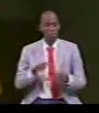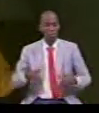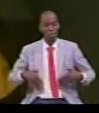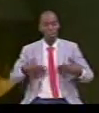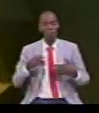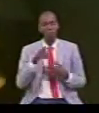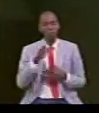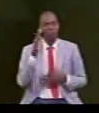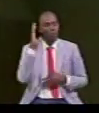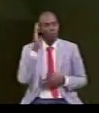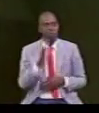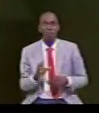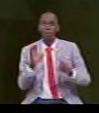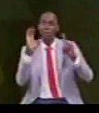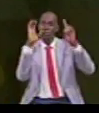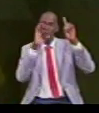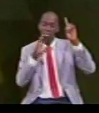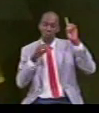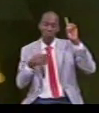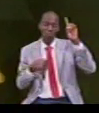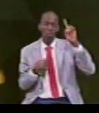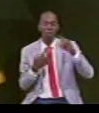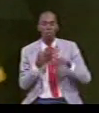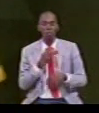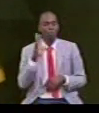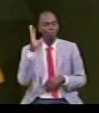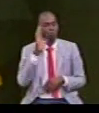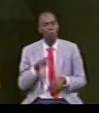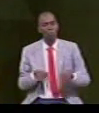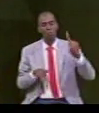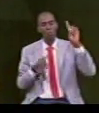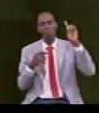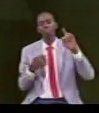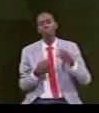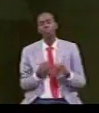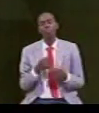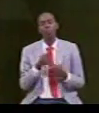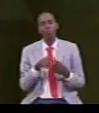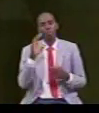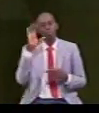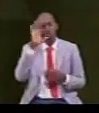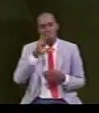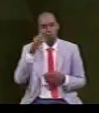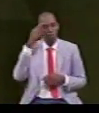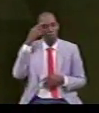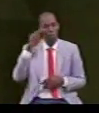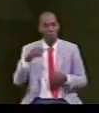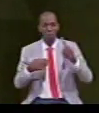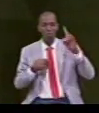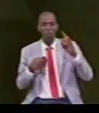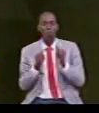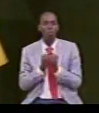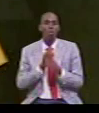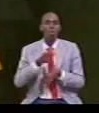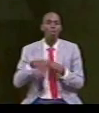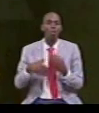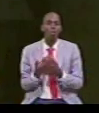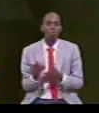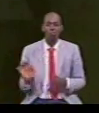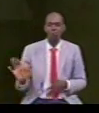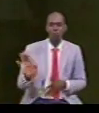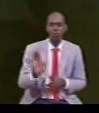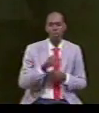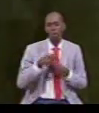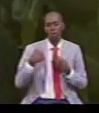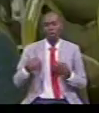me when ye shall search for me with all your heart. There must